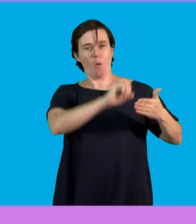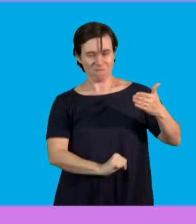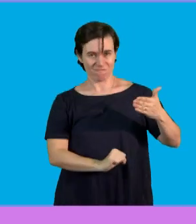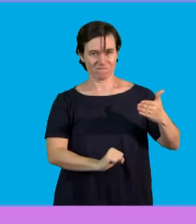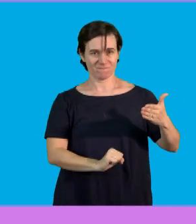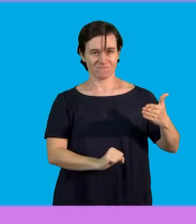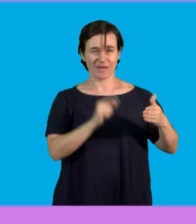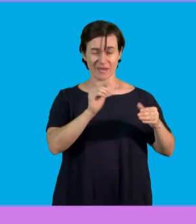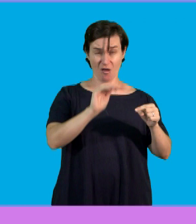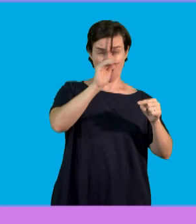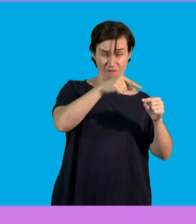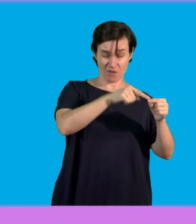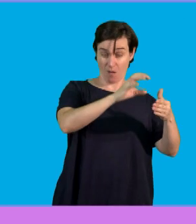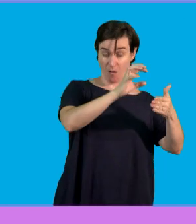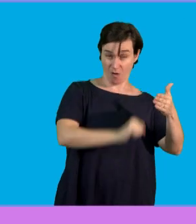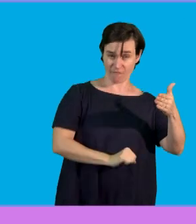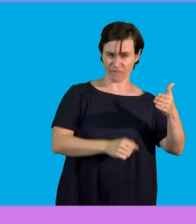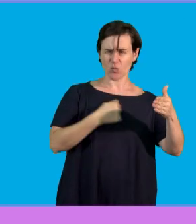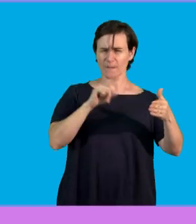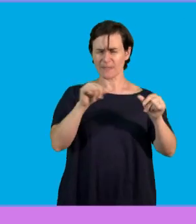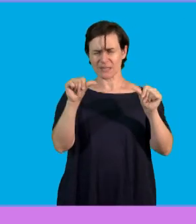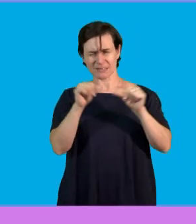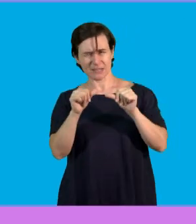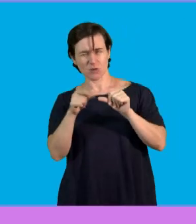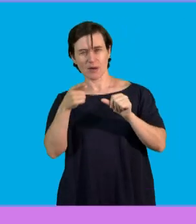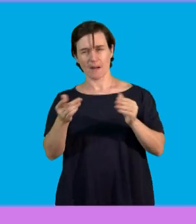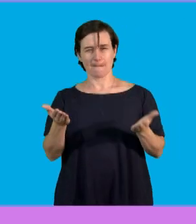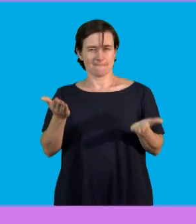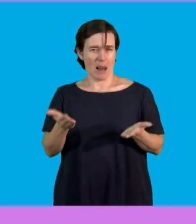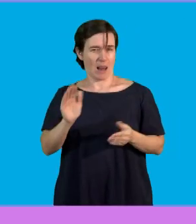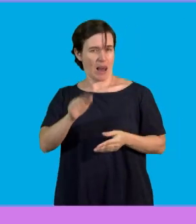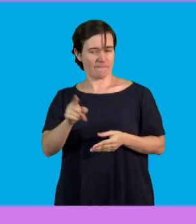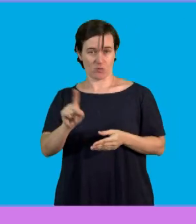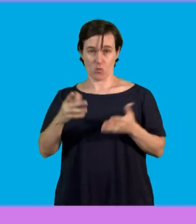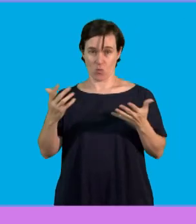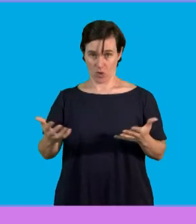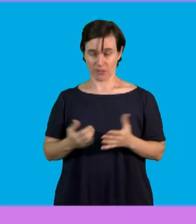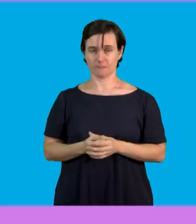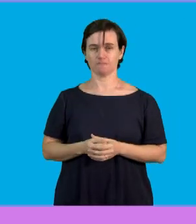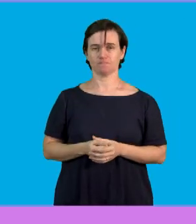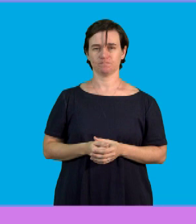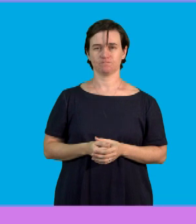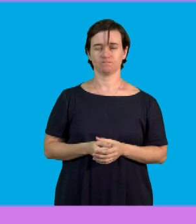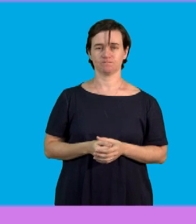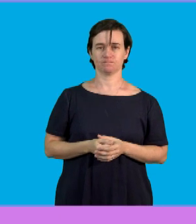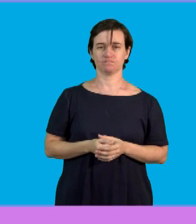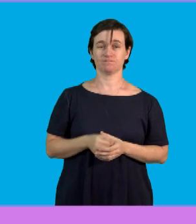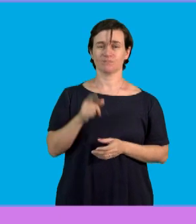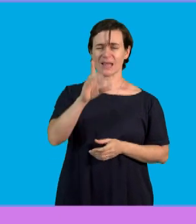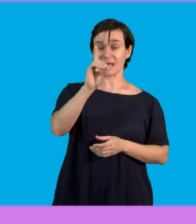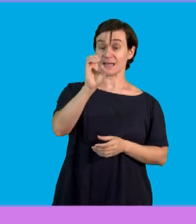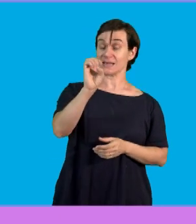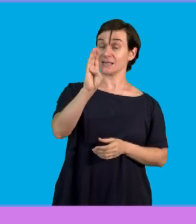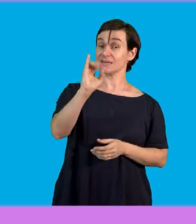1,250, and after this debit we should determine the balance, the new balance on that day. So remember,